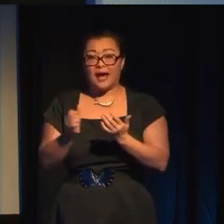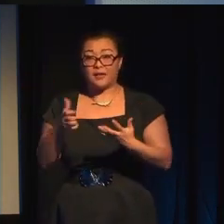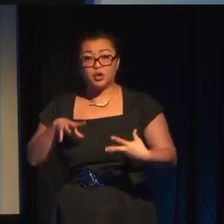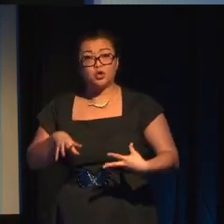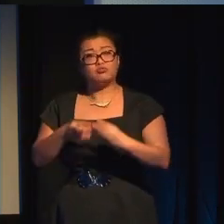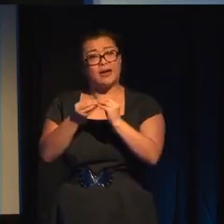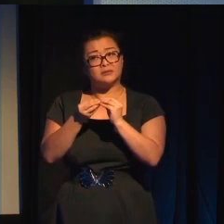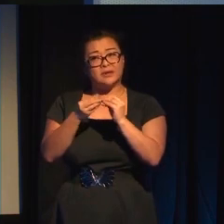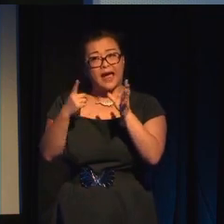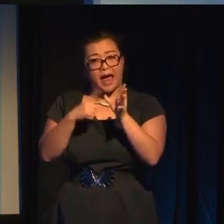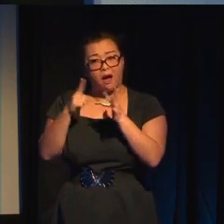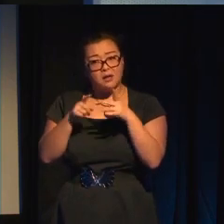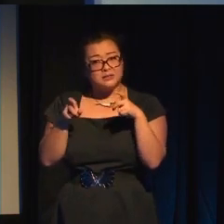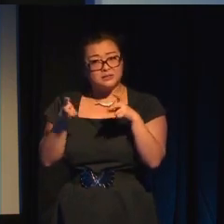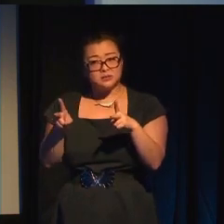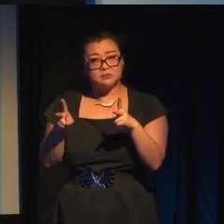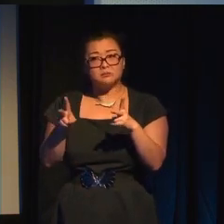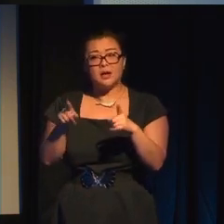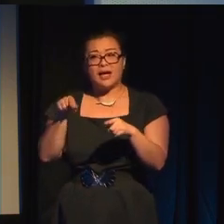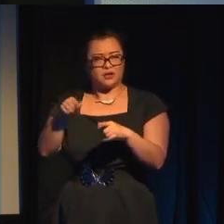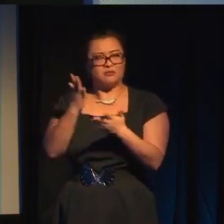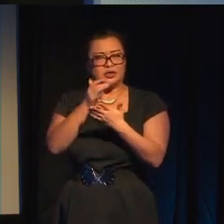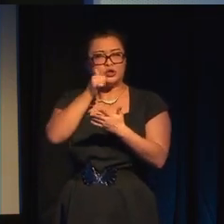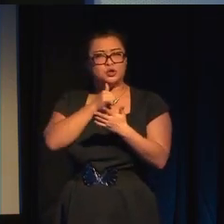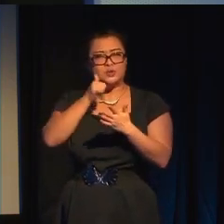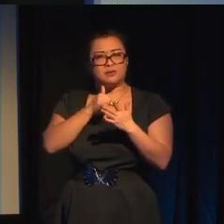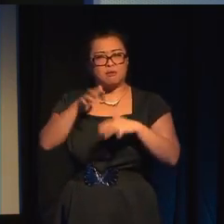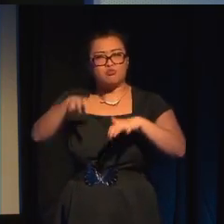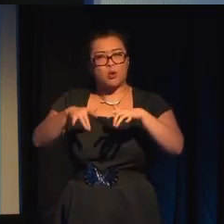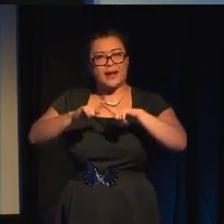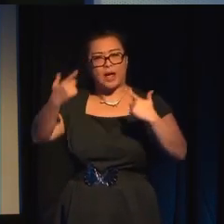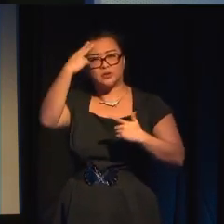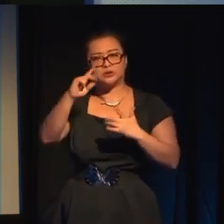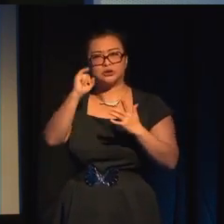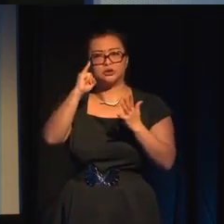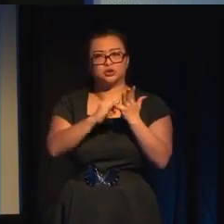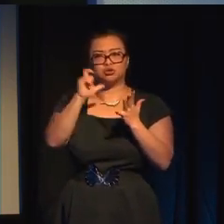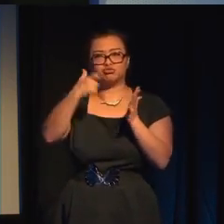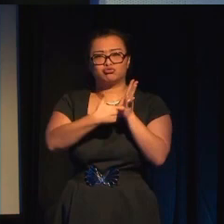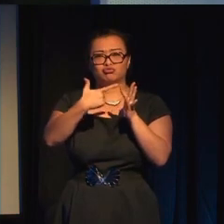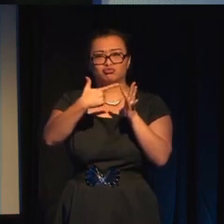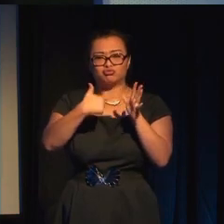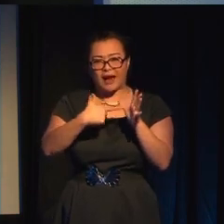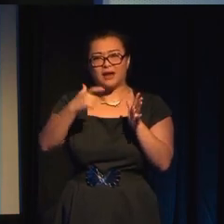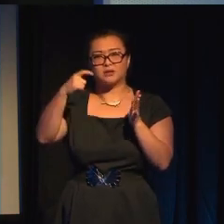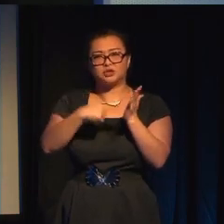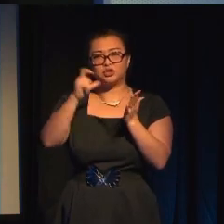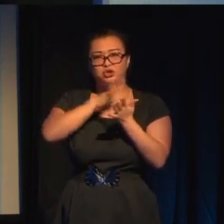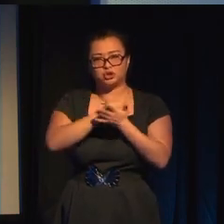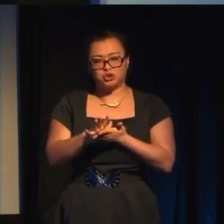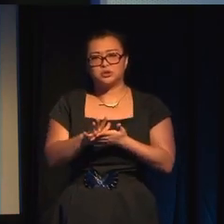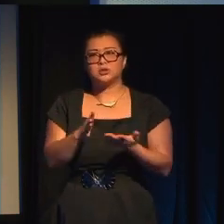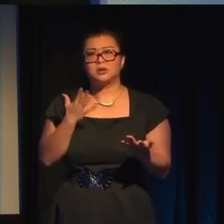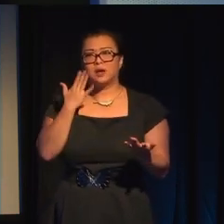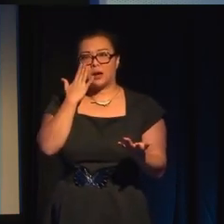the programming language of Scratch. I was very impressed at how easy it was to use and how actually you could make big changes by moving